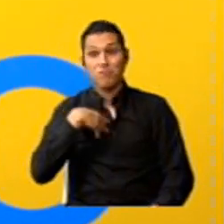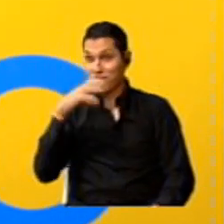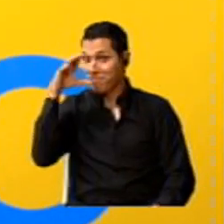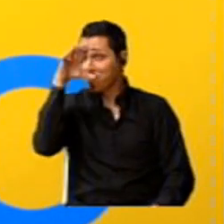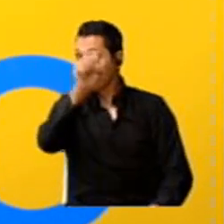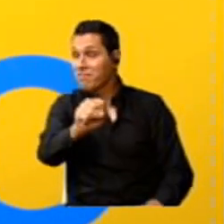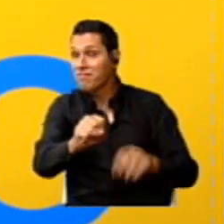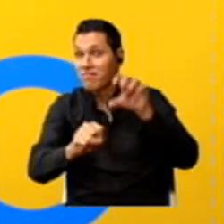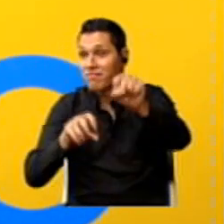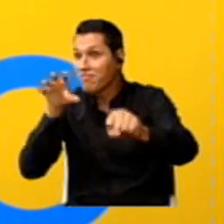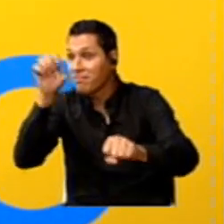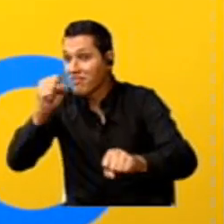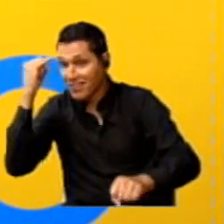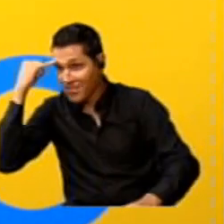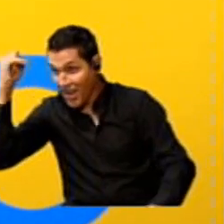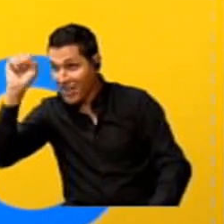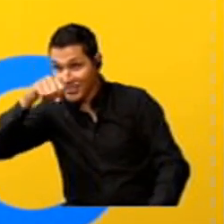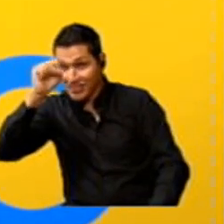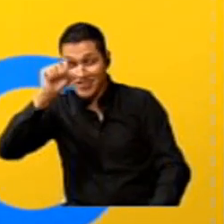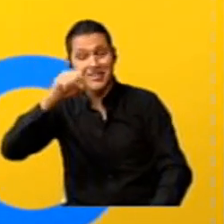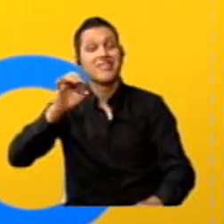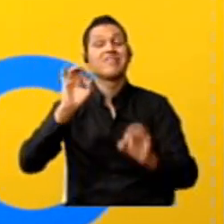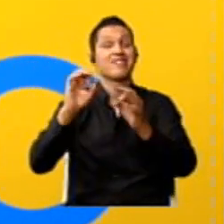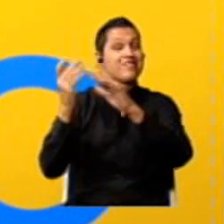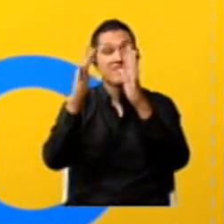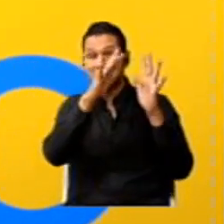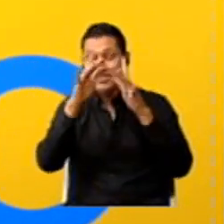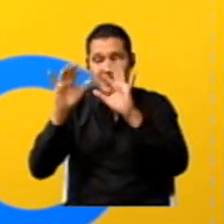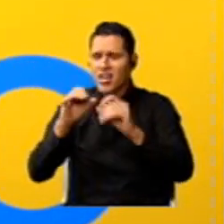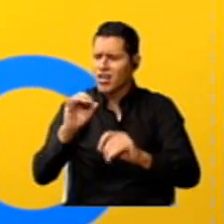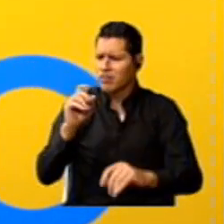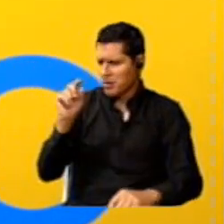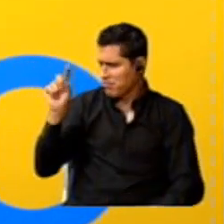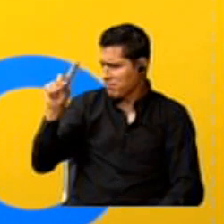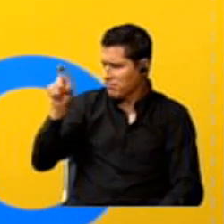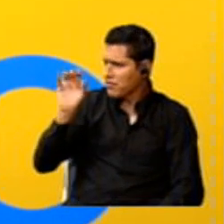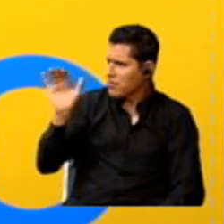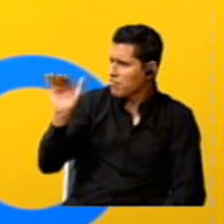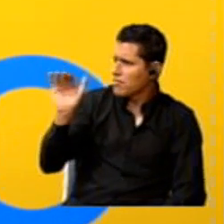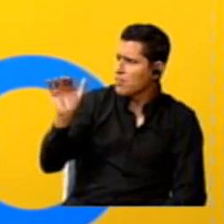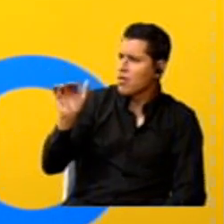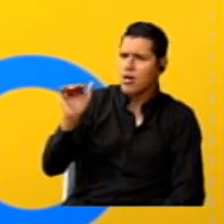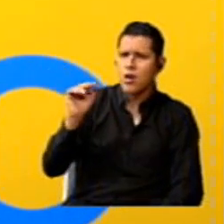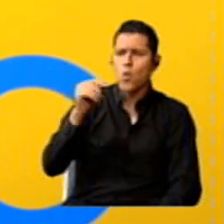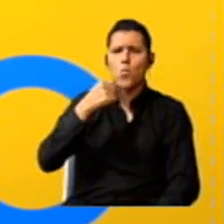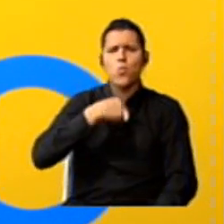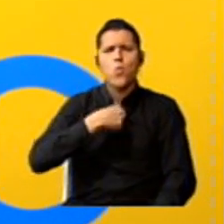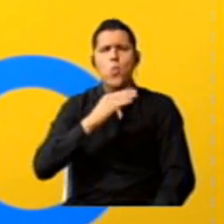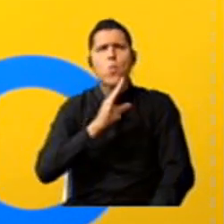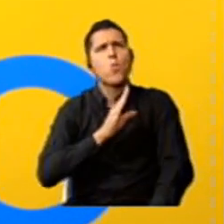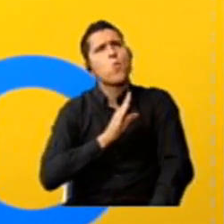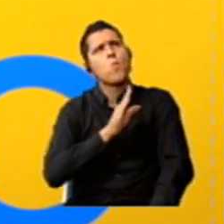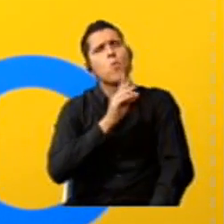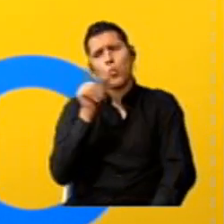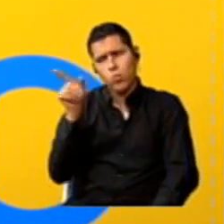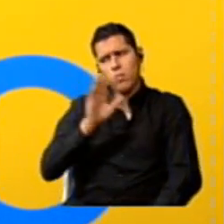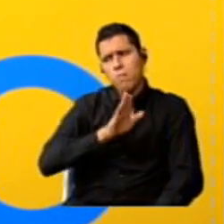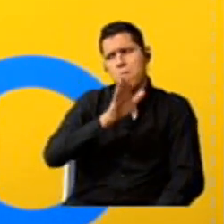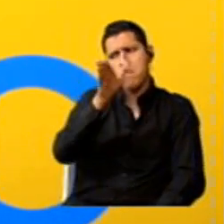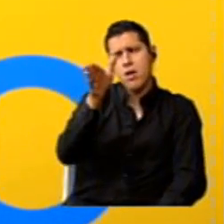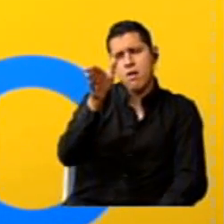idea? Yes, where are you? Waldo, are you going to